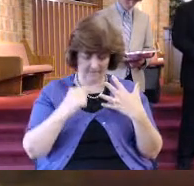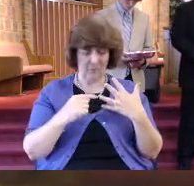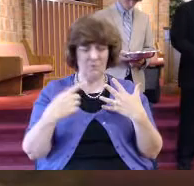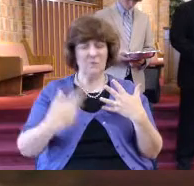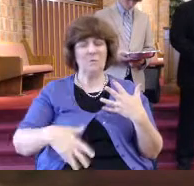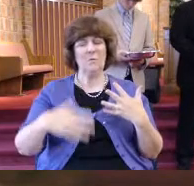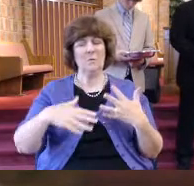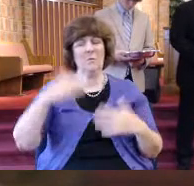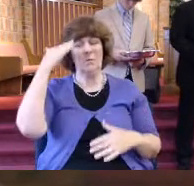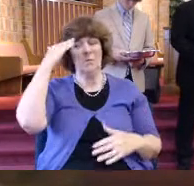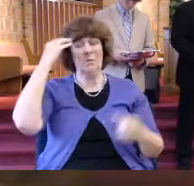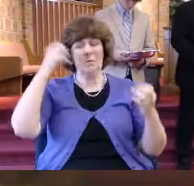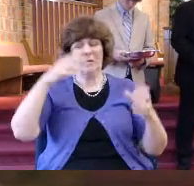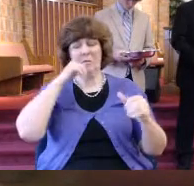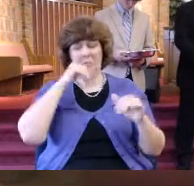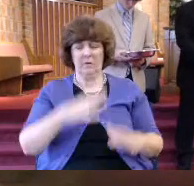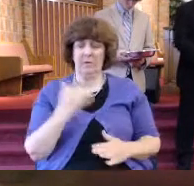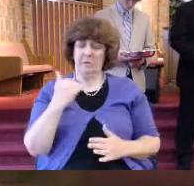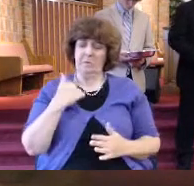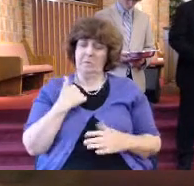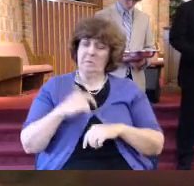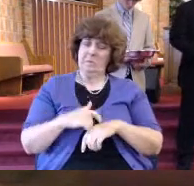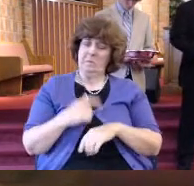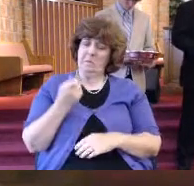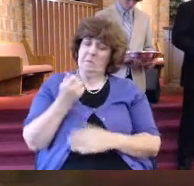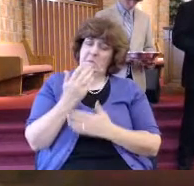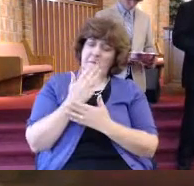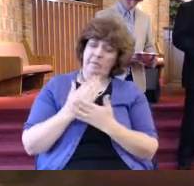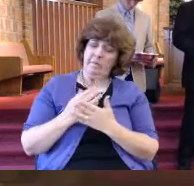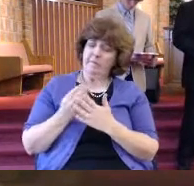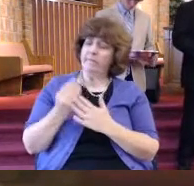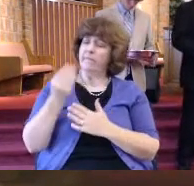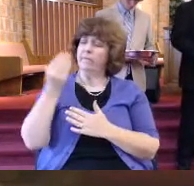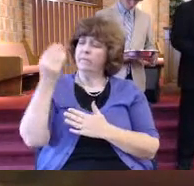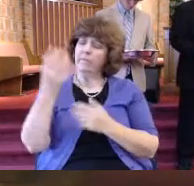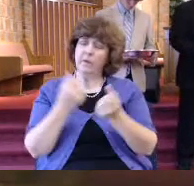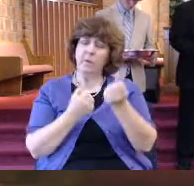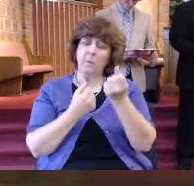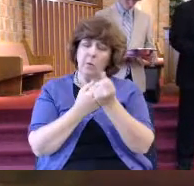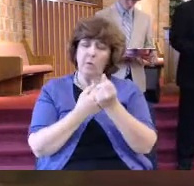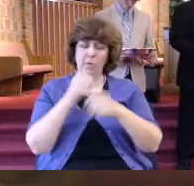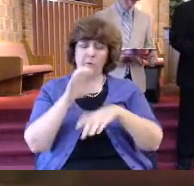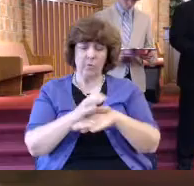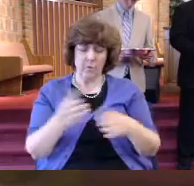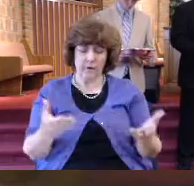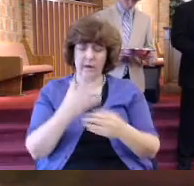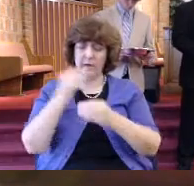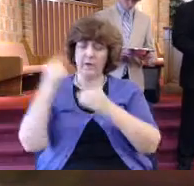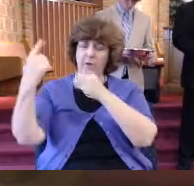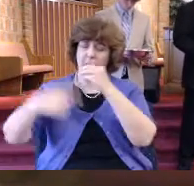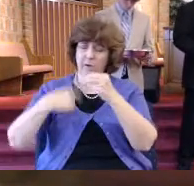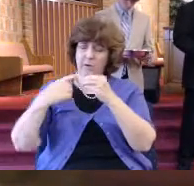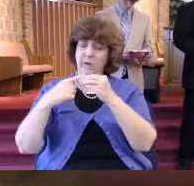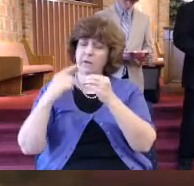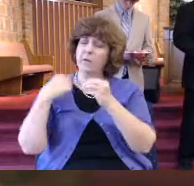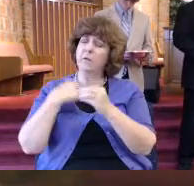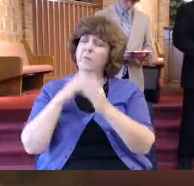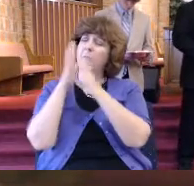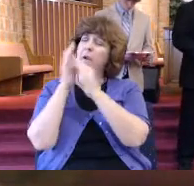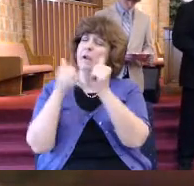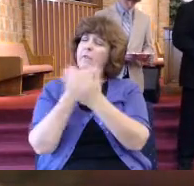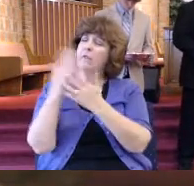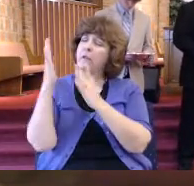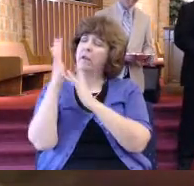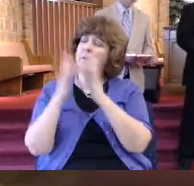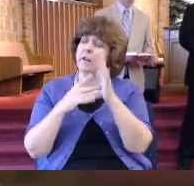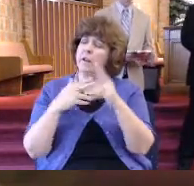blessed, and give back a portion that the work here and around the world may be further. We pray all these things in your Son's name.